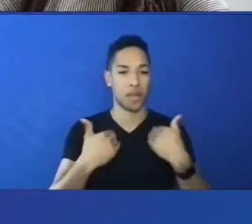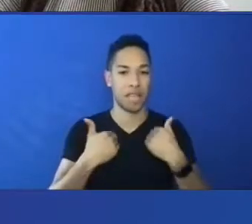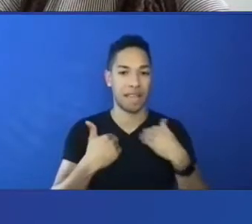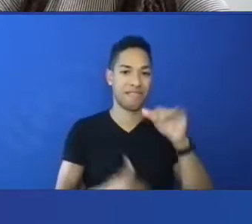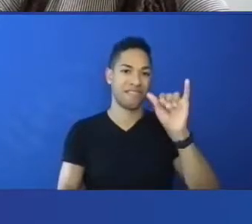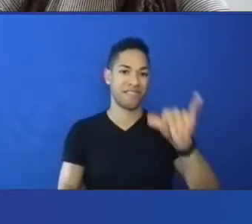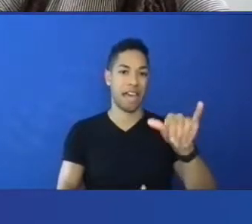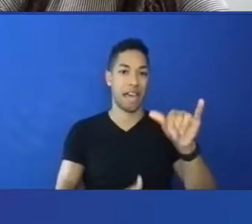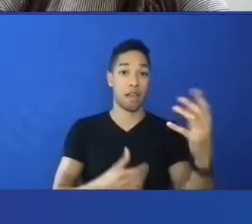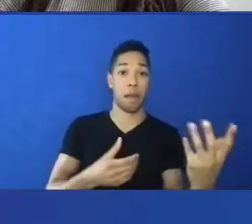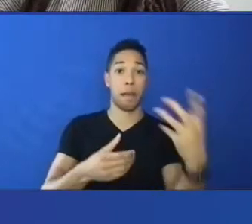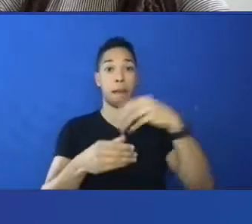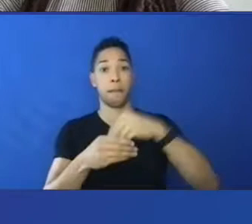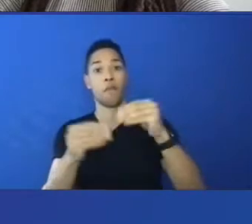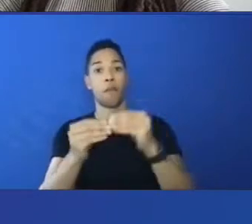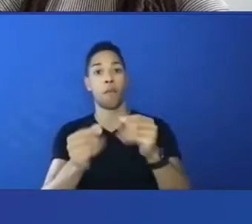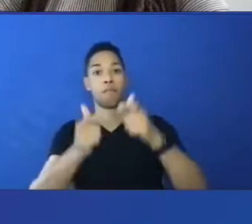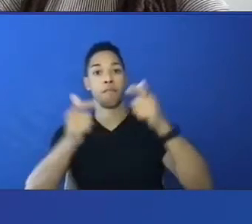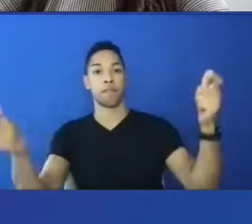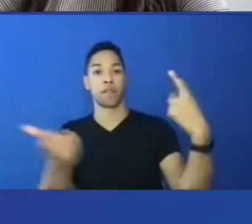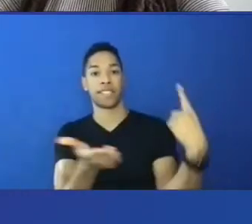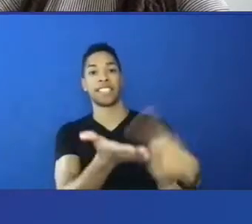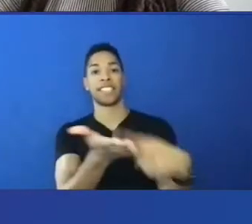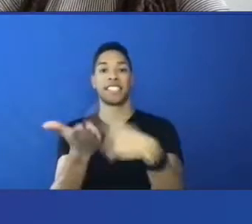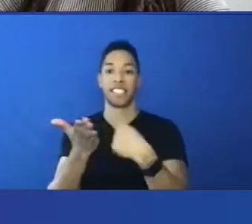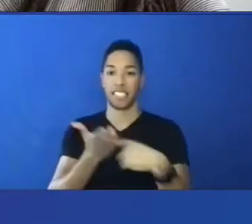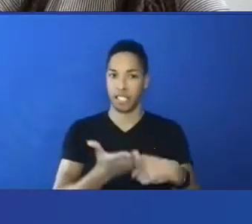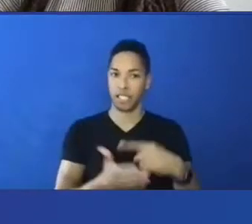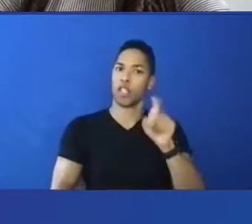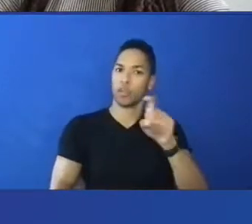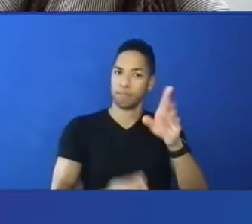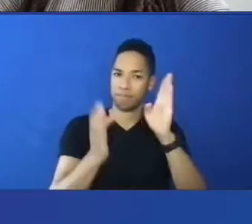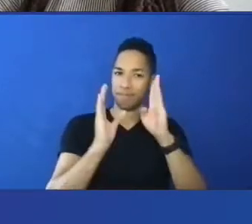part of a larger conversation, and that really deserves its own attention.